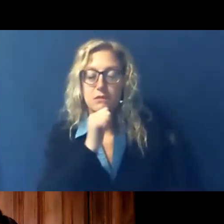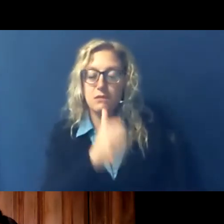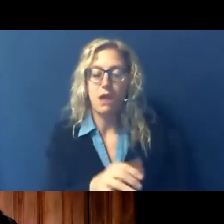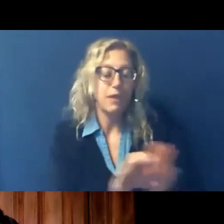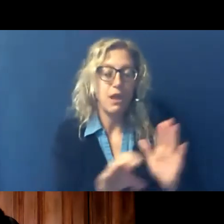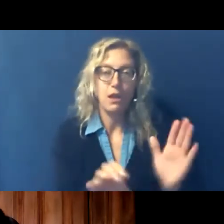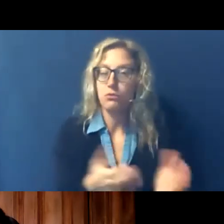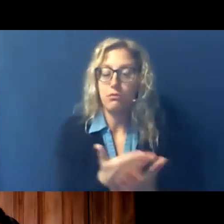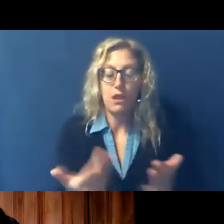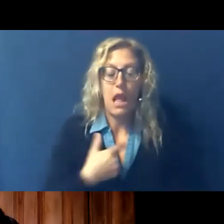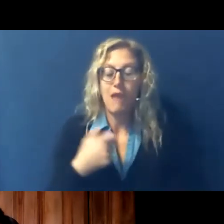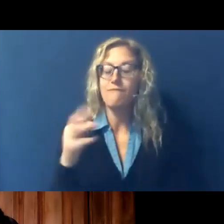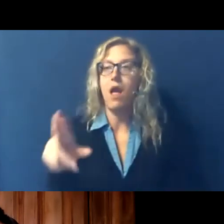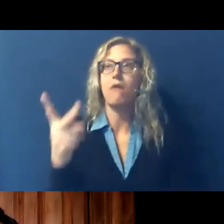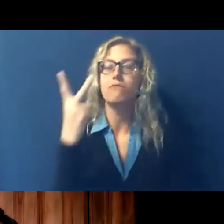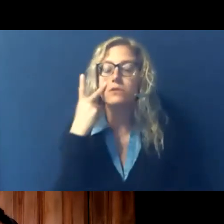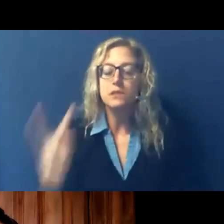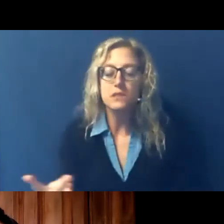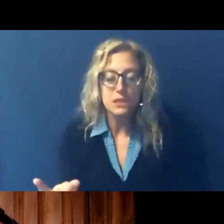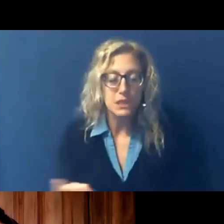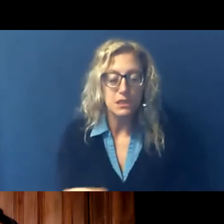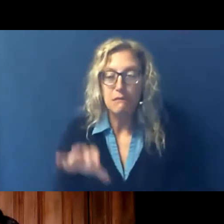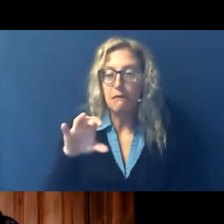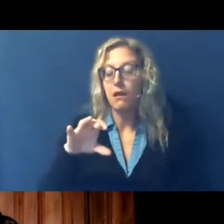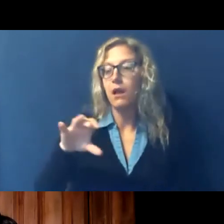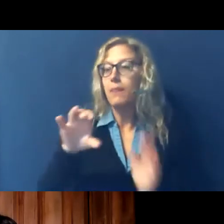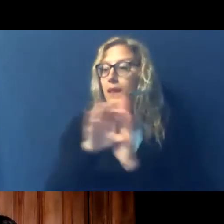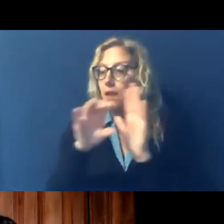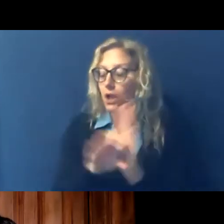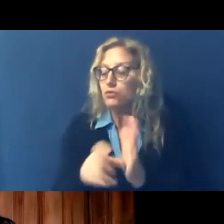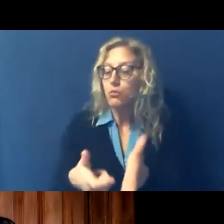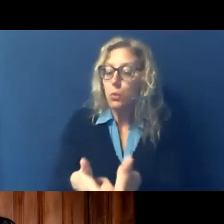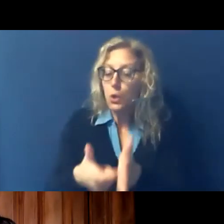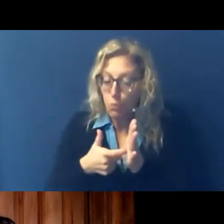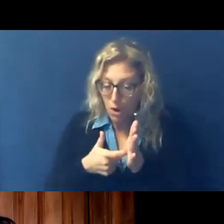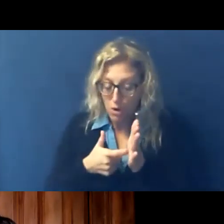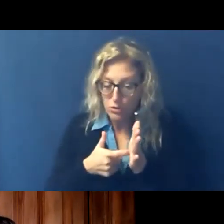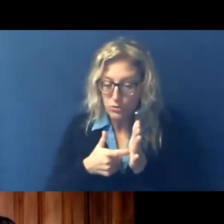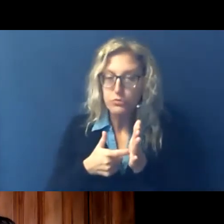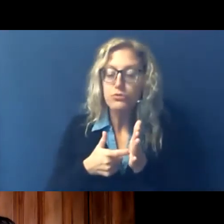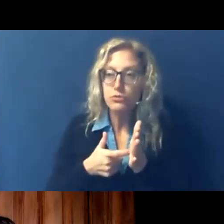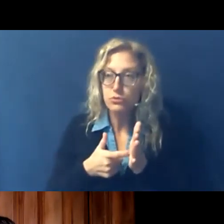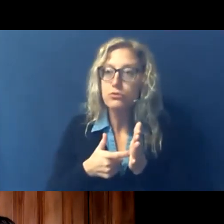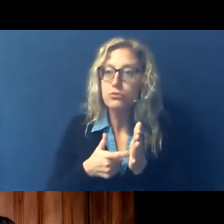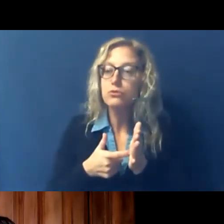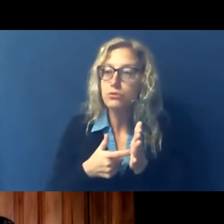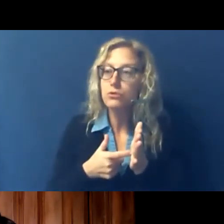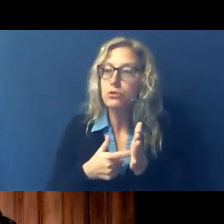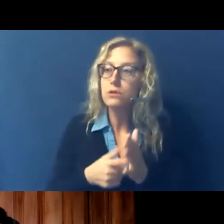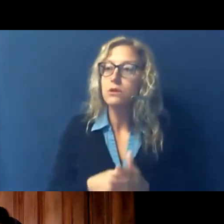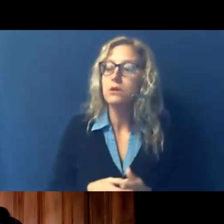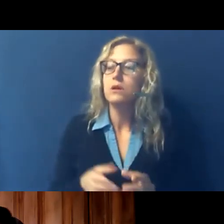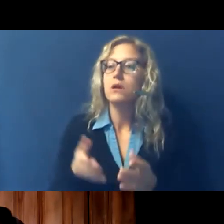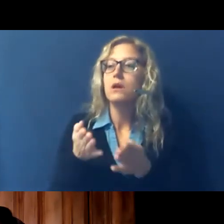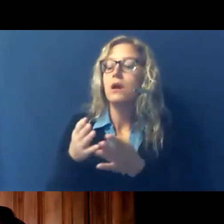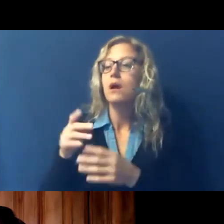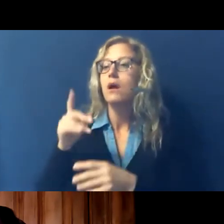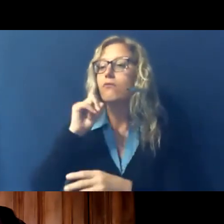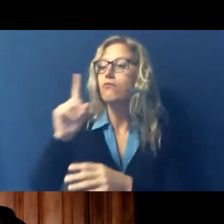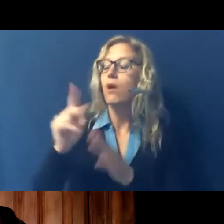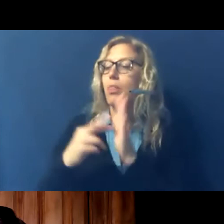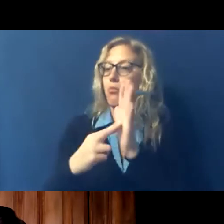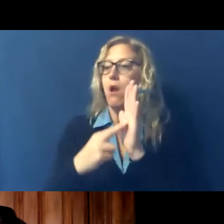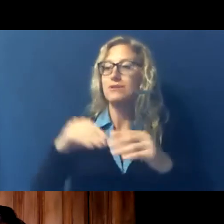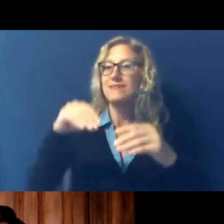thing I've ever seen. The Constitution requires that the division of representation in the House